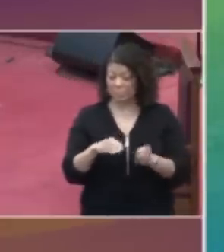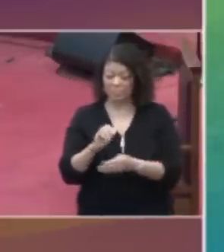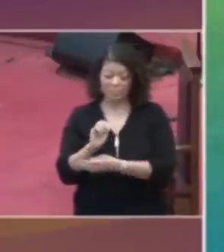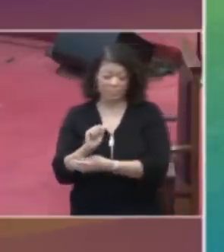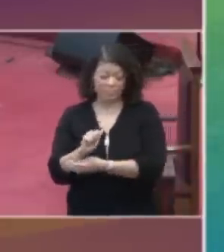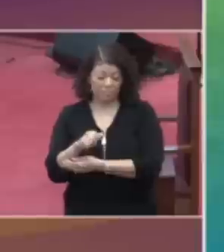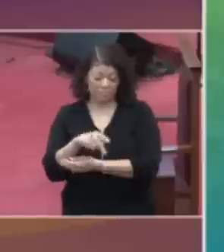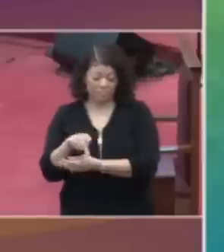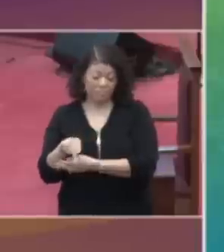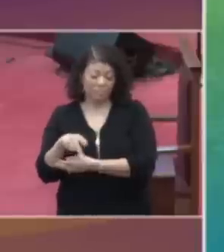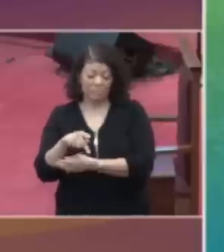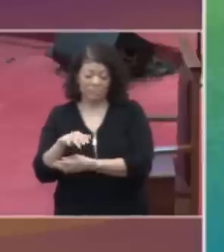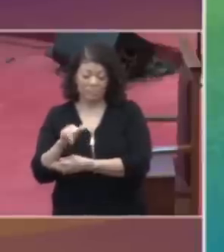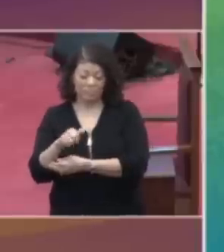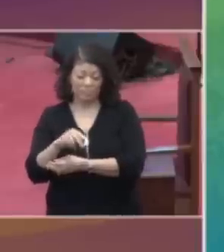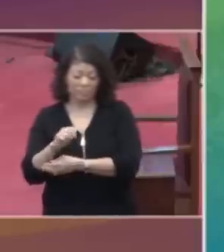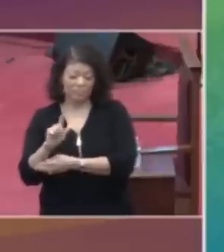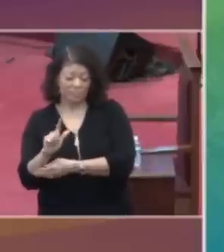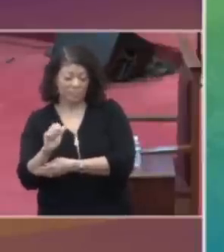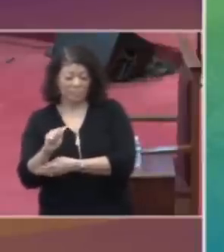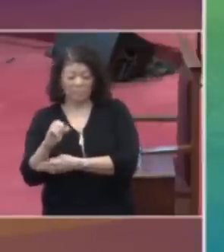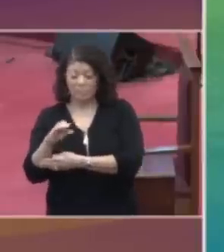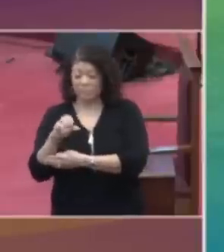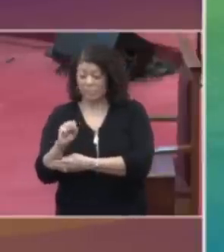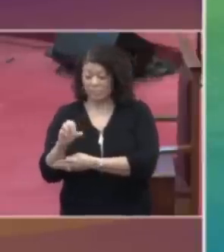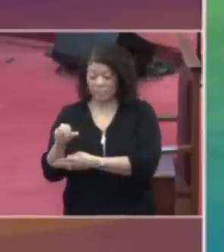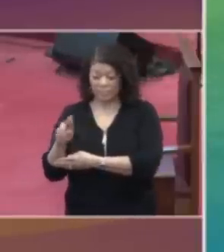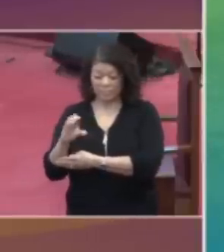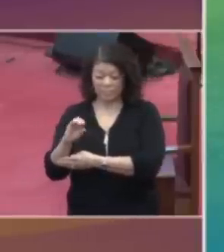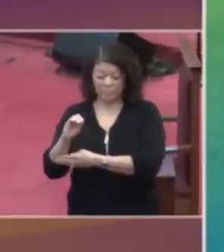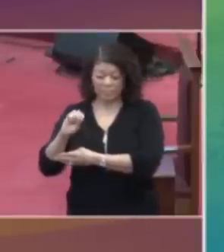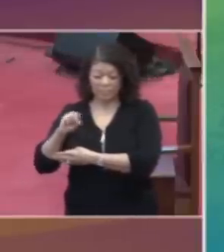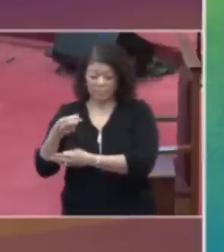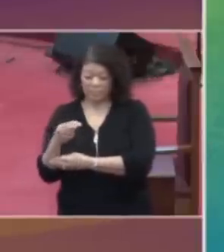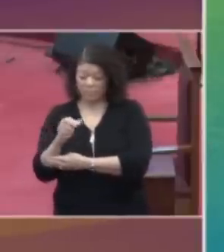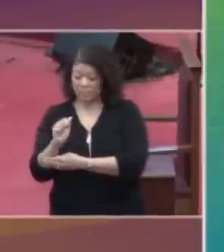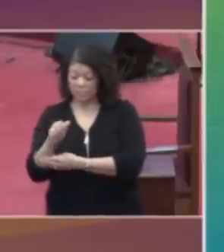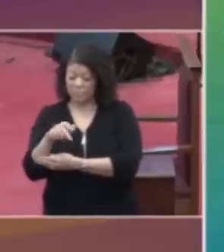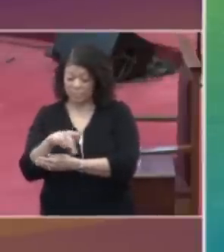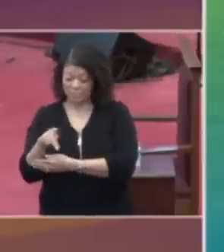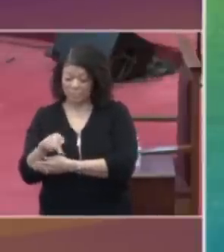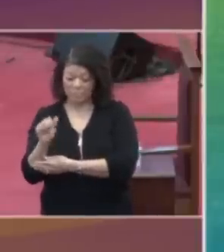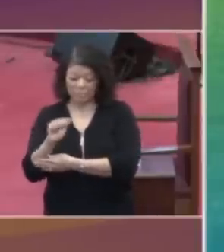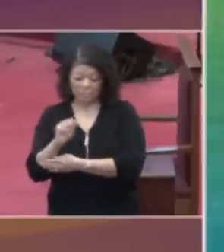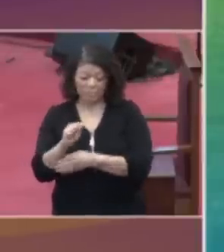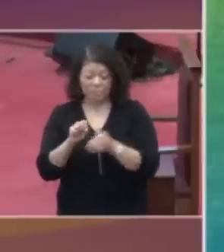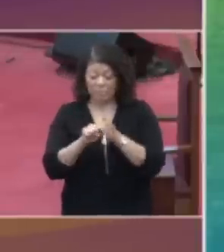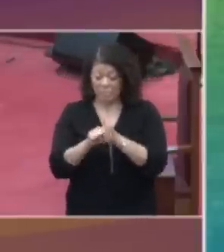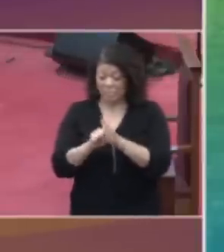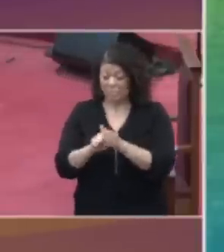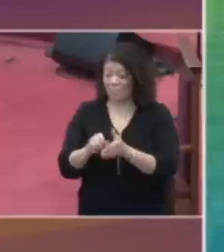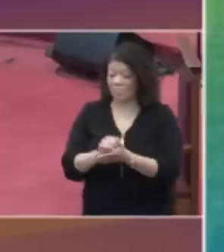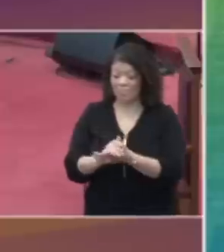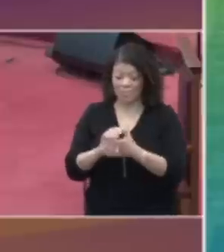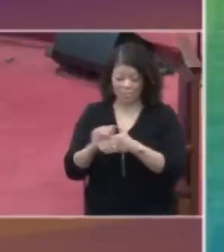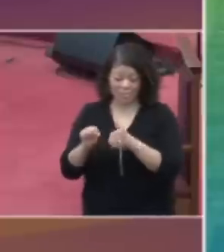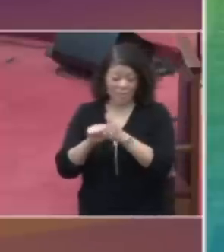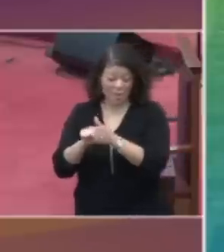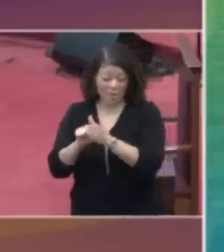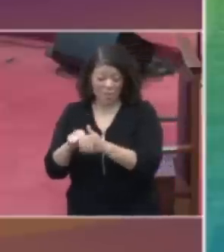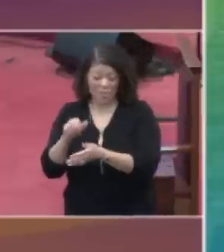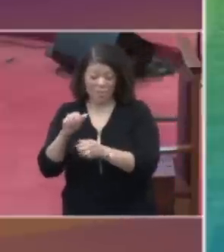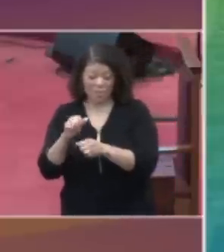using PayPal or ACS. If you have a smartphone, you can give by using Cash App, at $ Mount